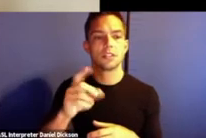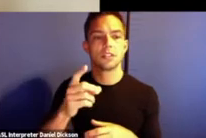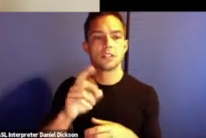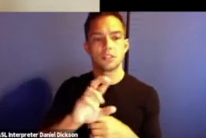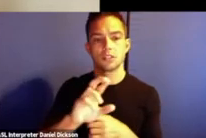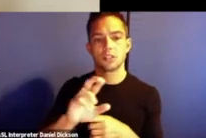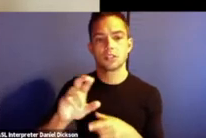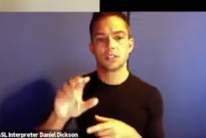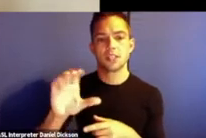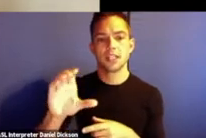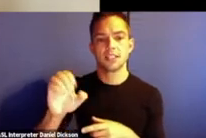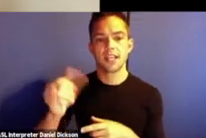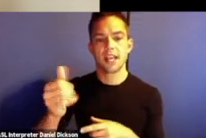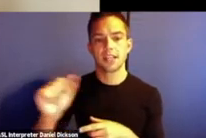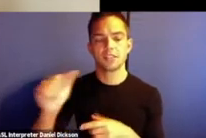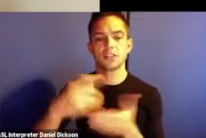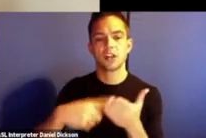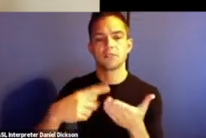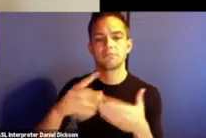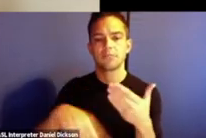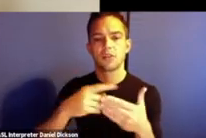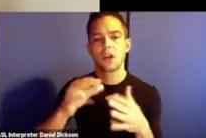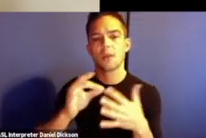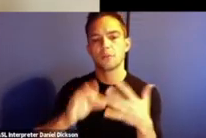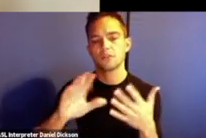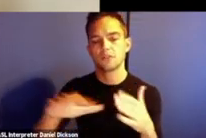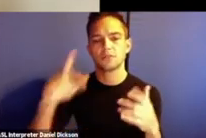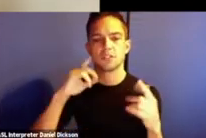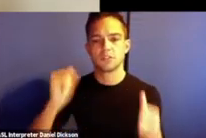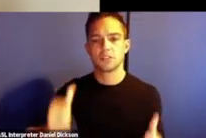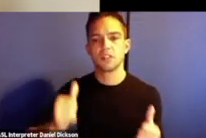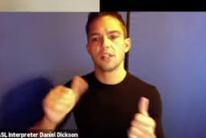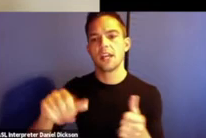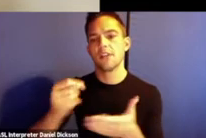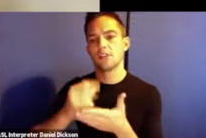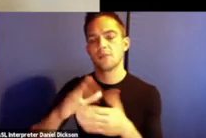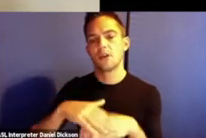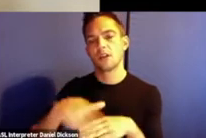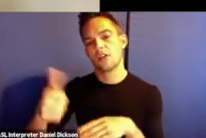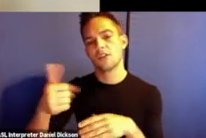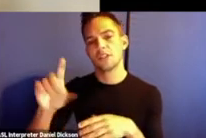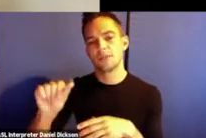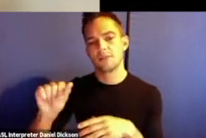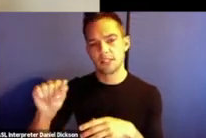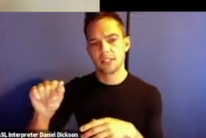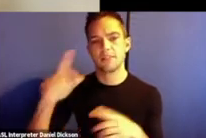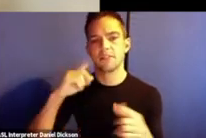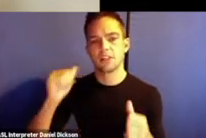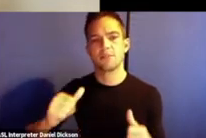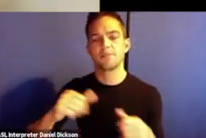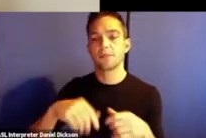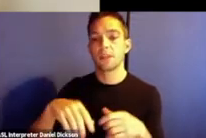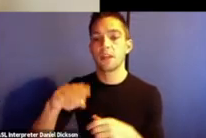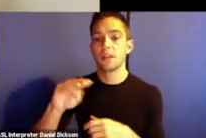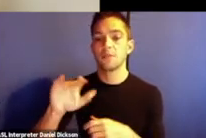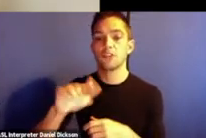about the options for children with hearing loss and the impact of hearing loss treatment on other disabilities. Then Ms. Michelle